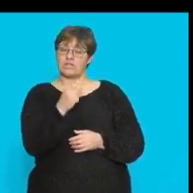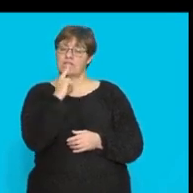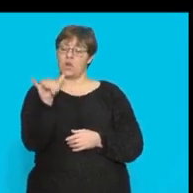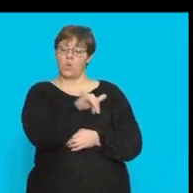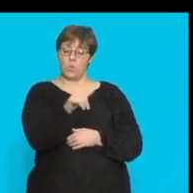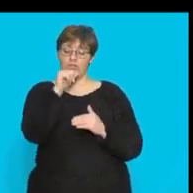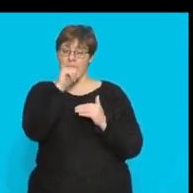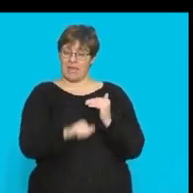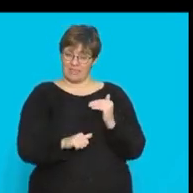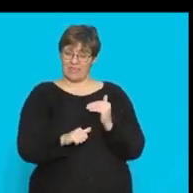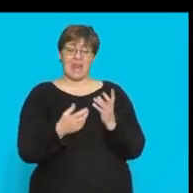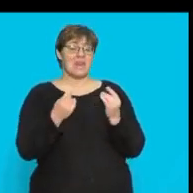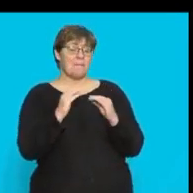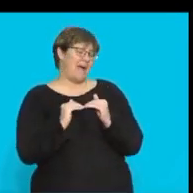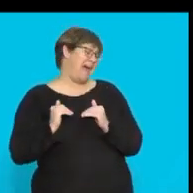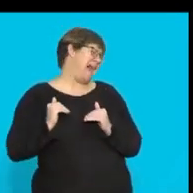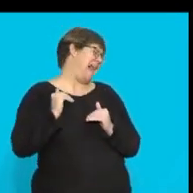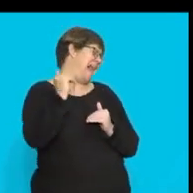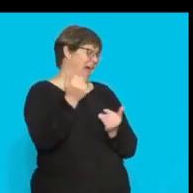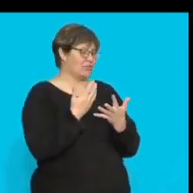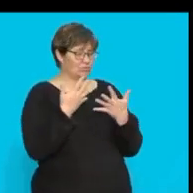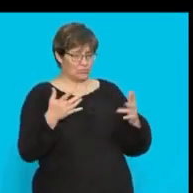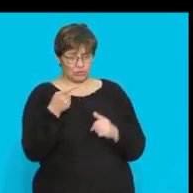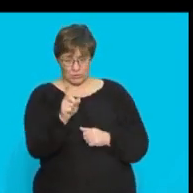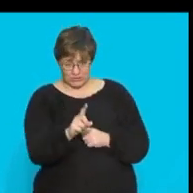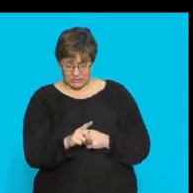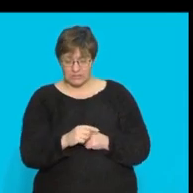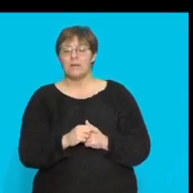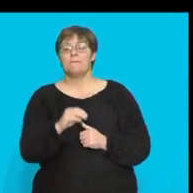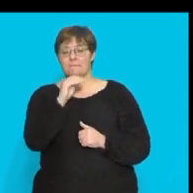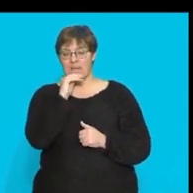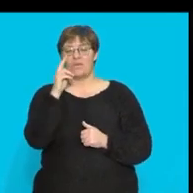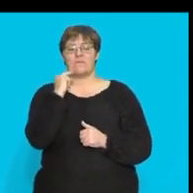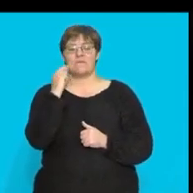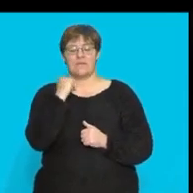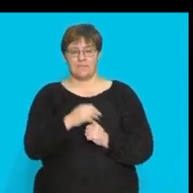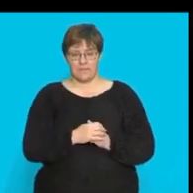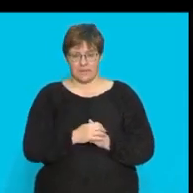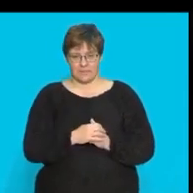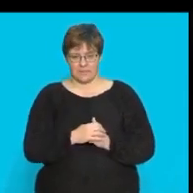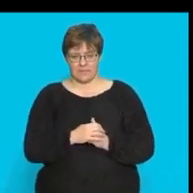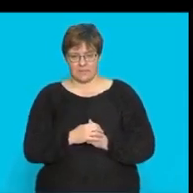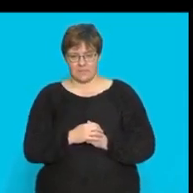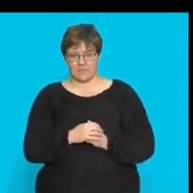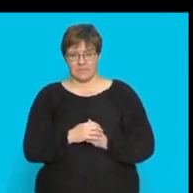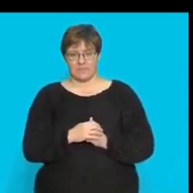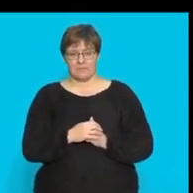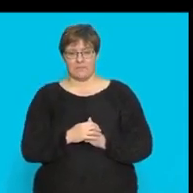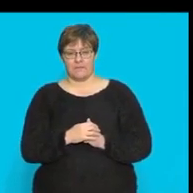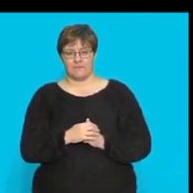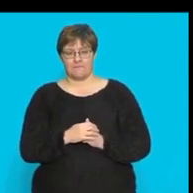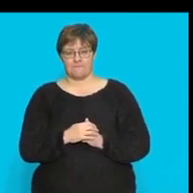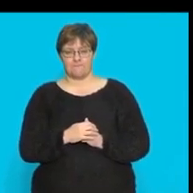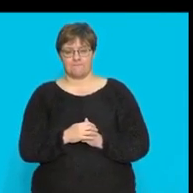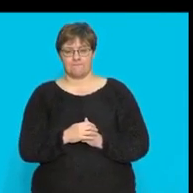month had the highest one? Right, your answer is then going to be November. All right,